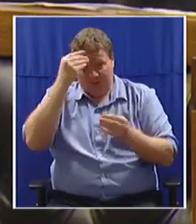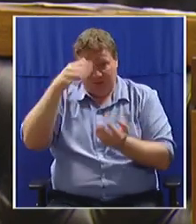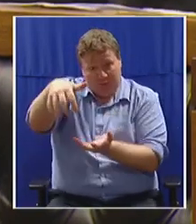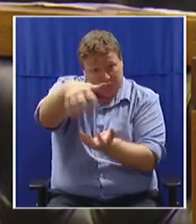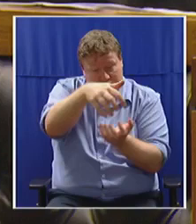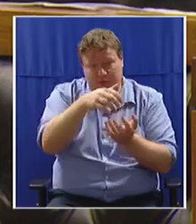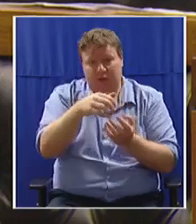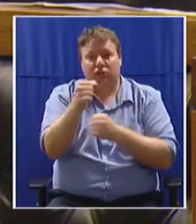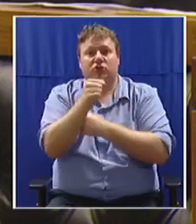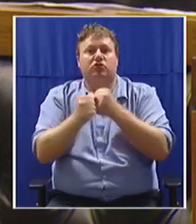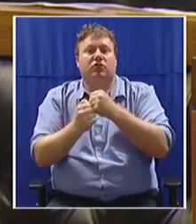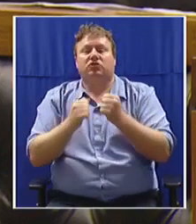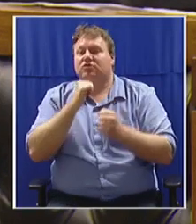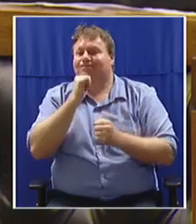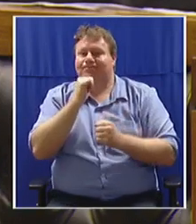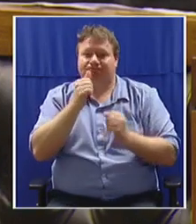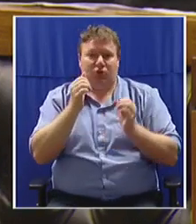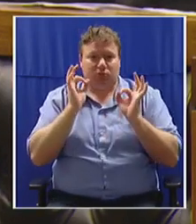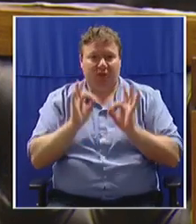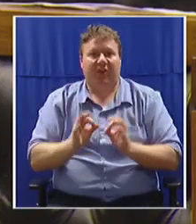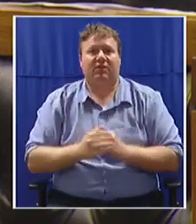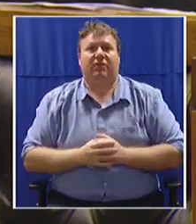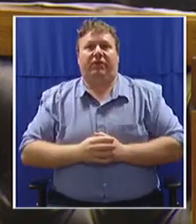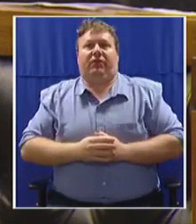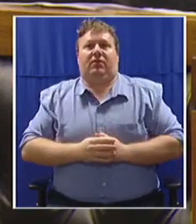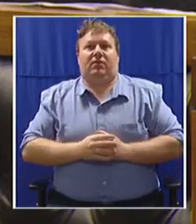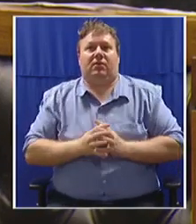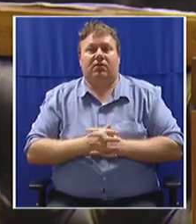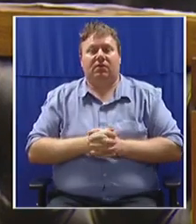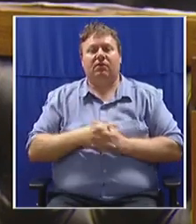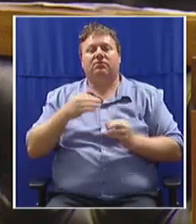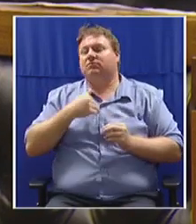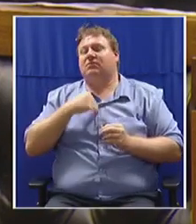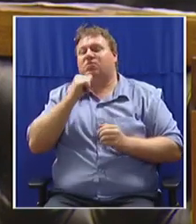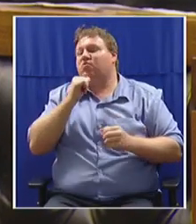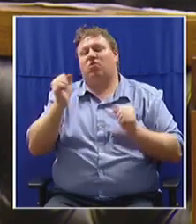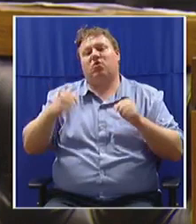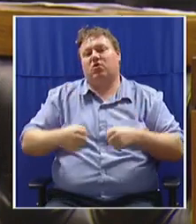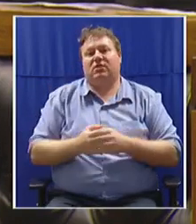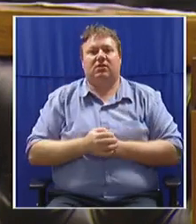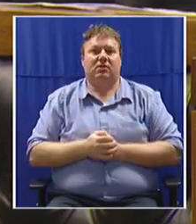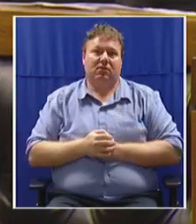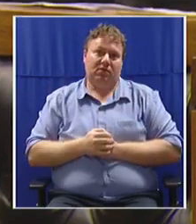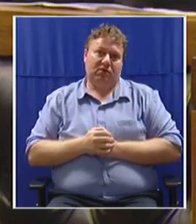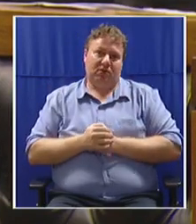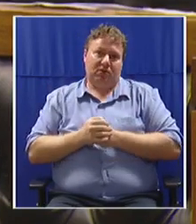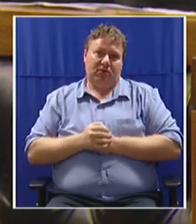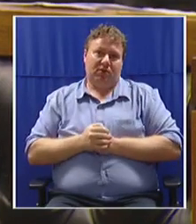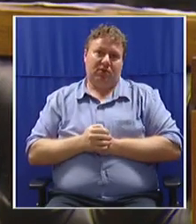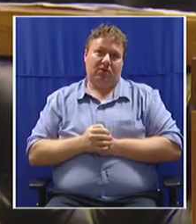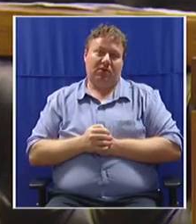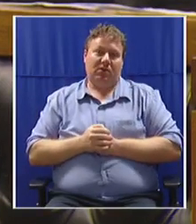structures are ineffective. There, I beg to differ. They are. The country is